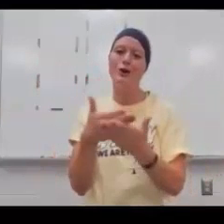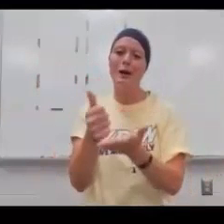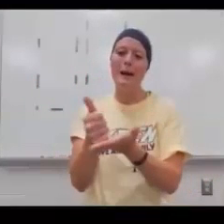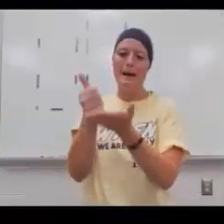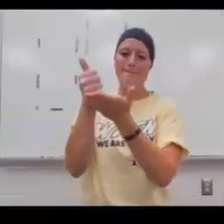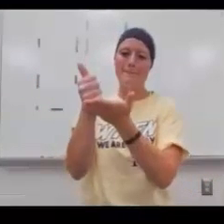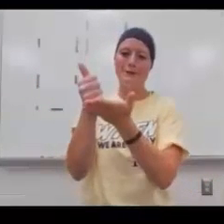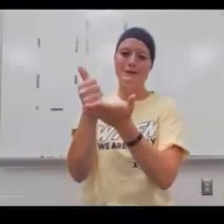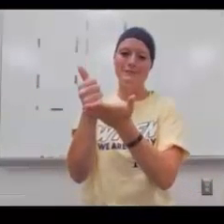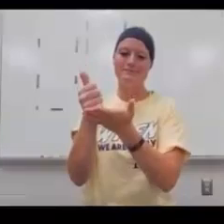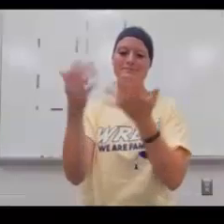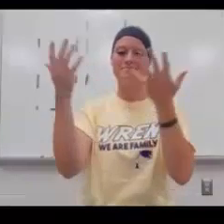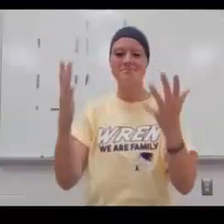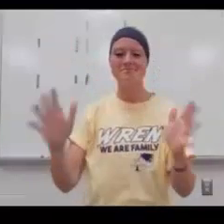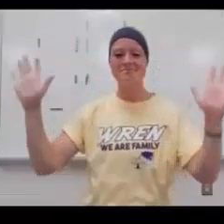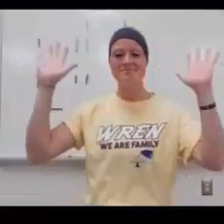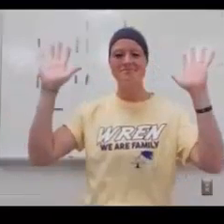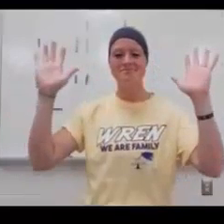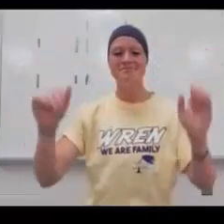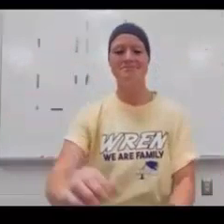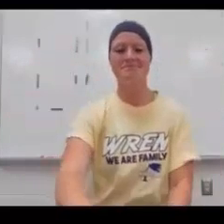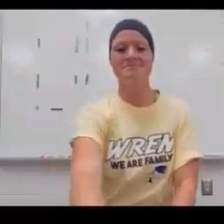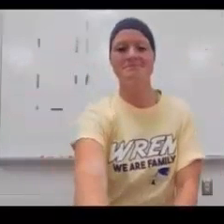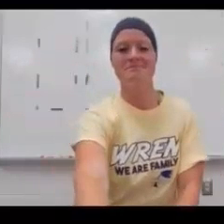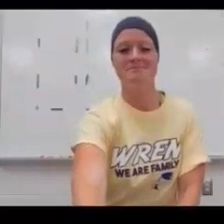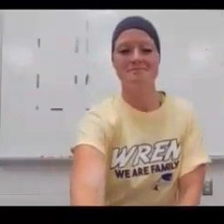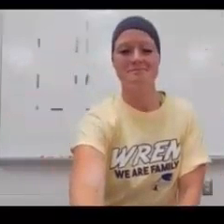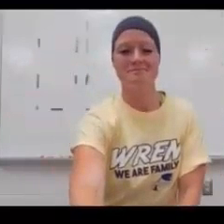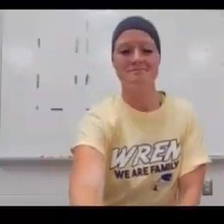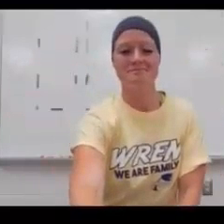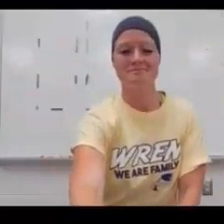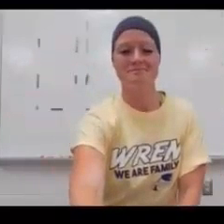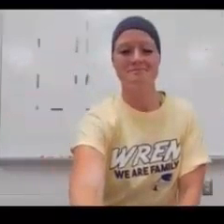people. Thank you, dogs, for being good helpers. The end.